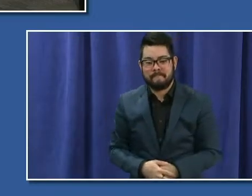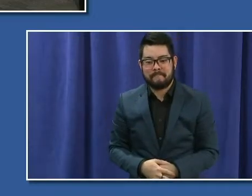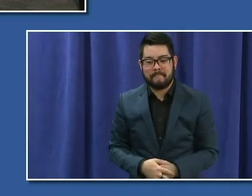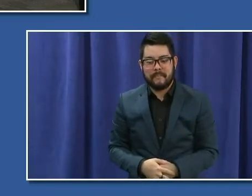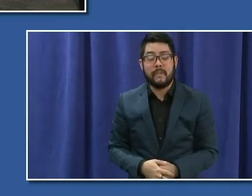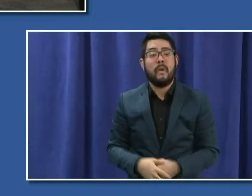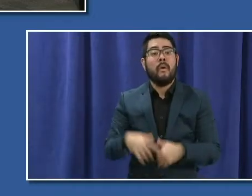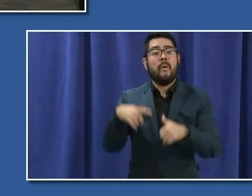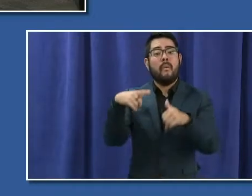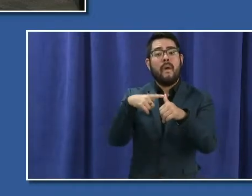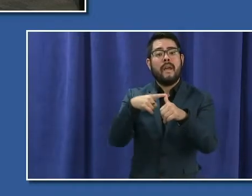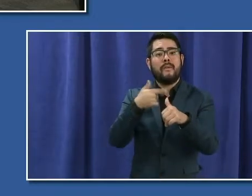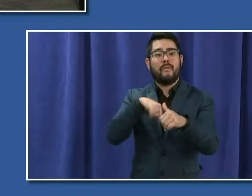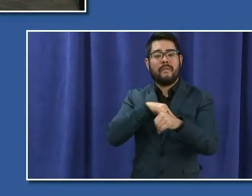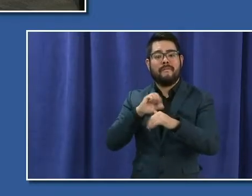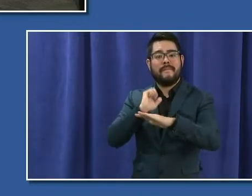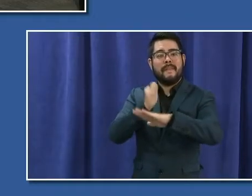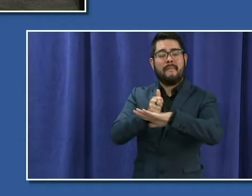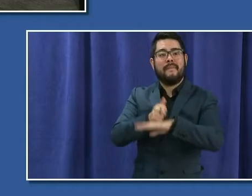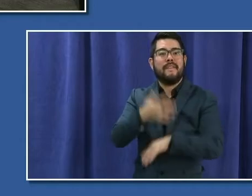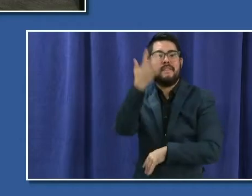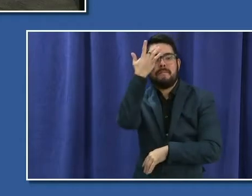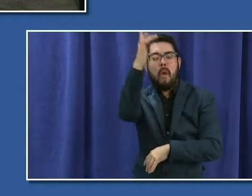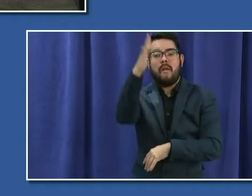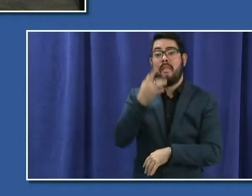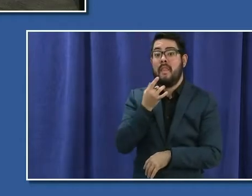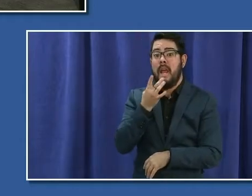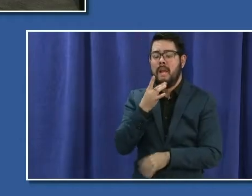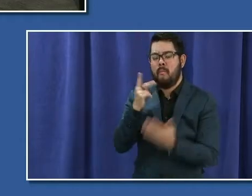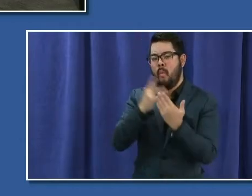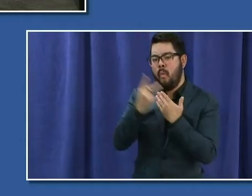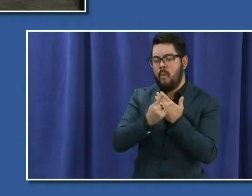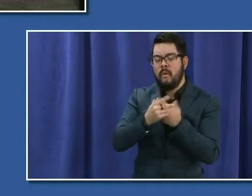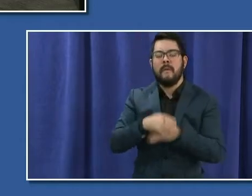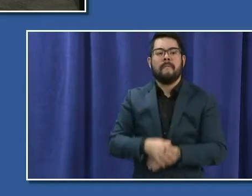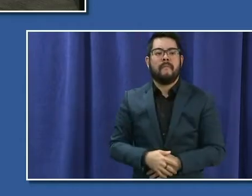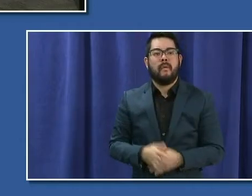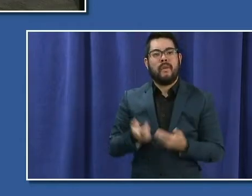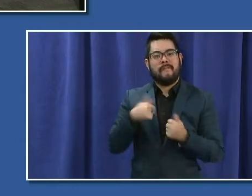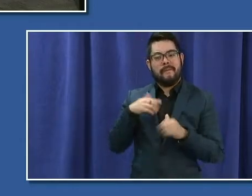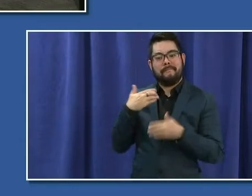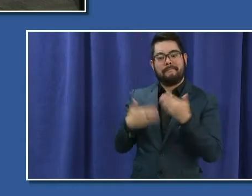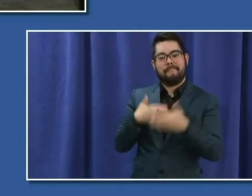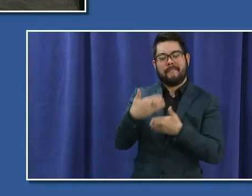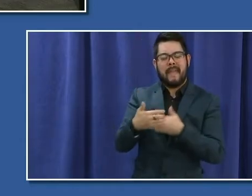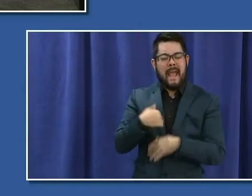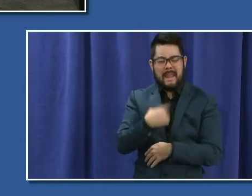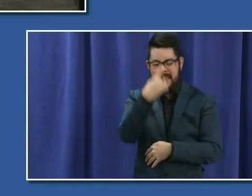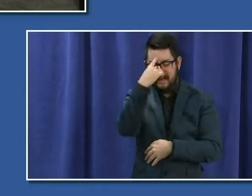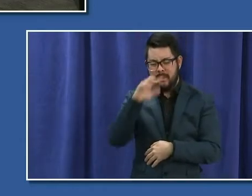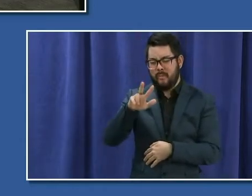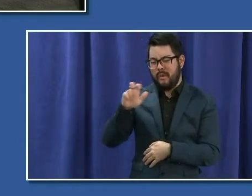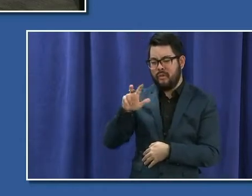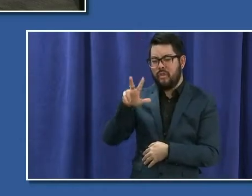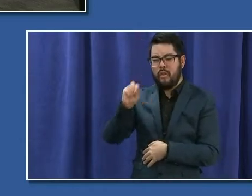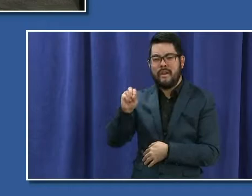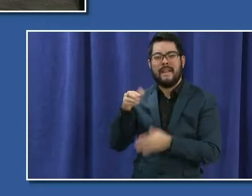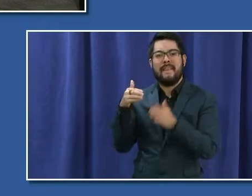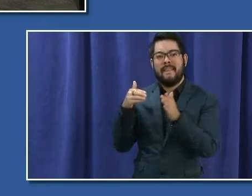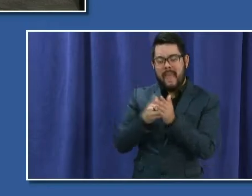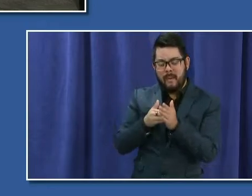launched is our smart lighting program. We've been making our way through it, and we have about